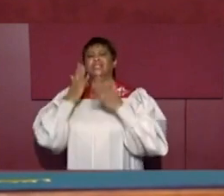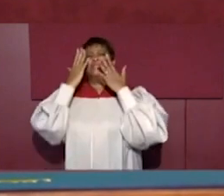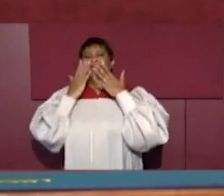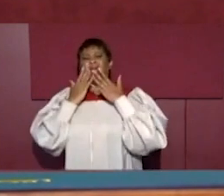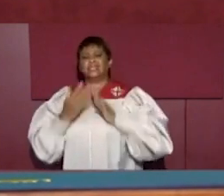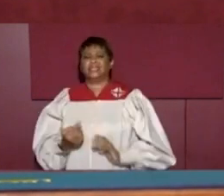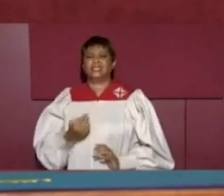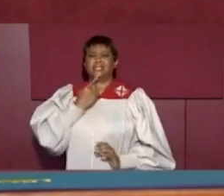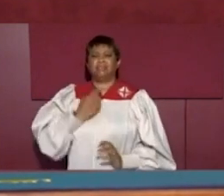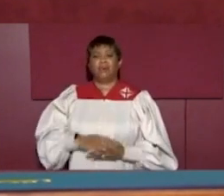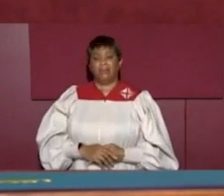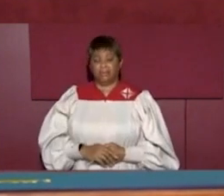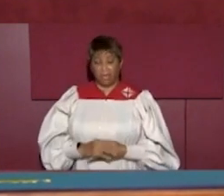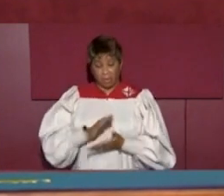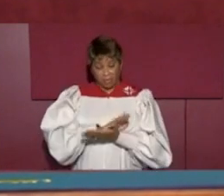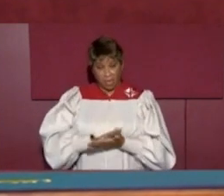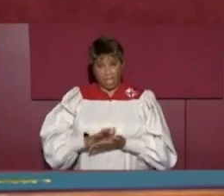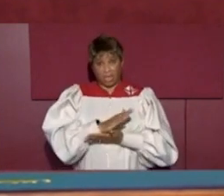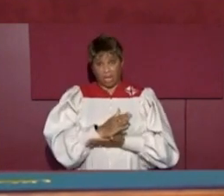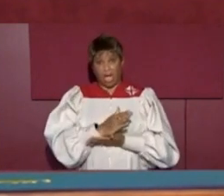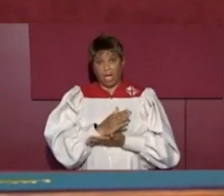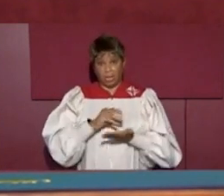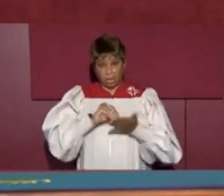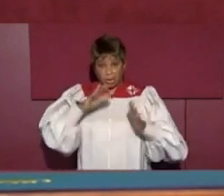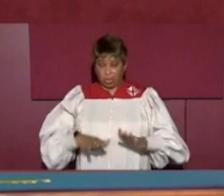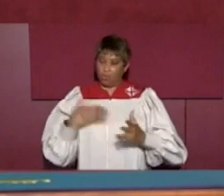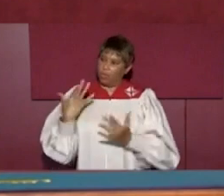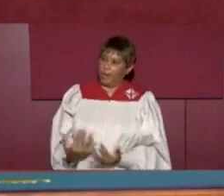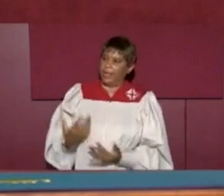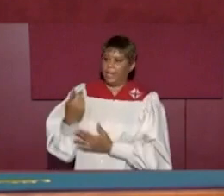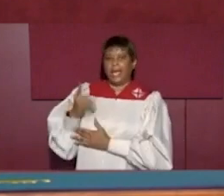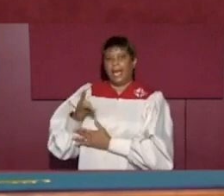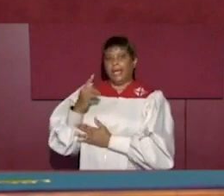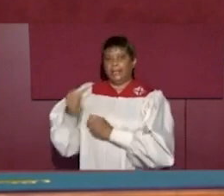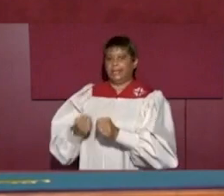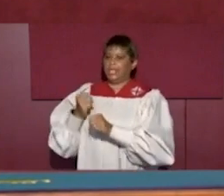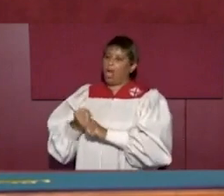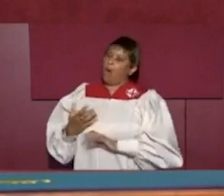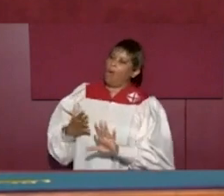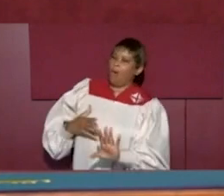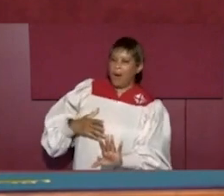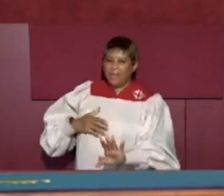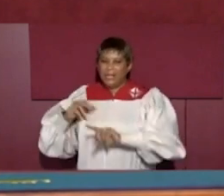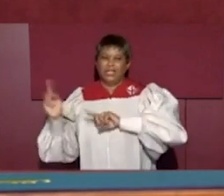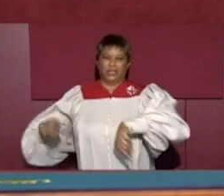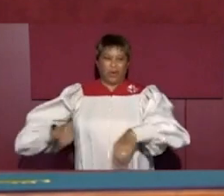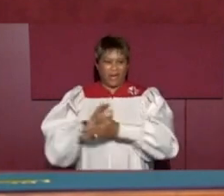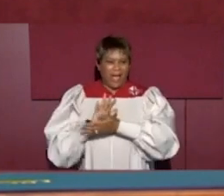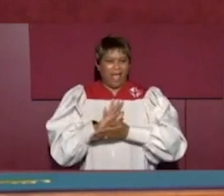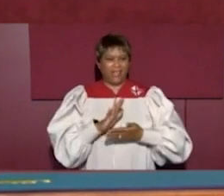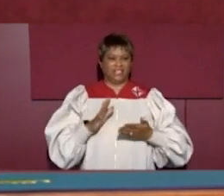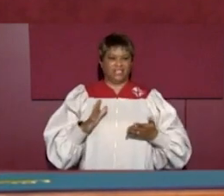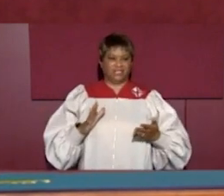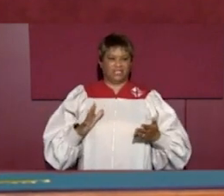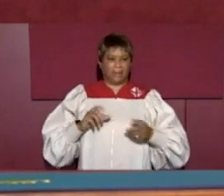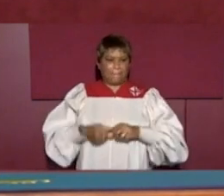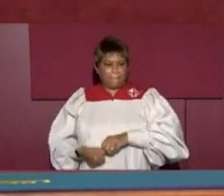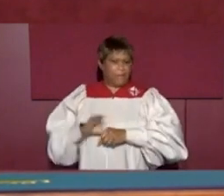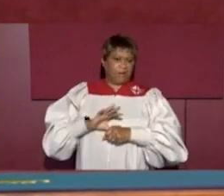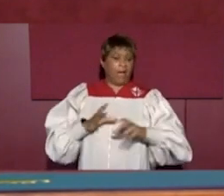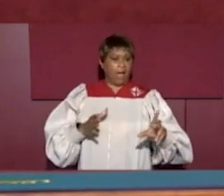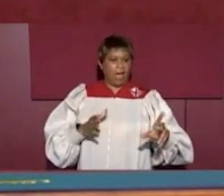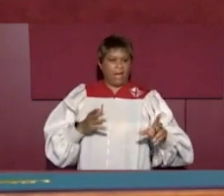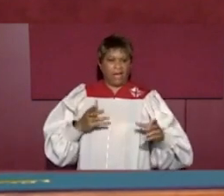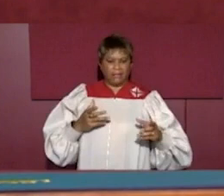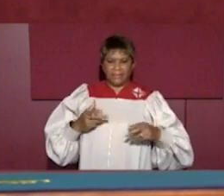disappointment. We have college students. They've been waiting 18 years to go to college, and then the pandemic hit. Now they're sitting in their mama's house on a computer going